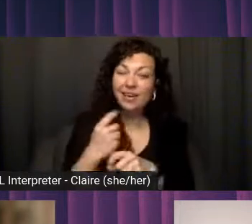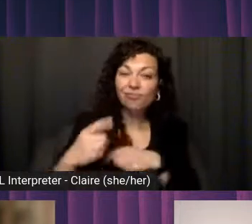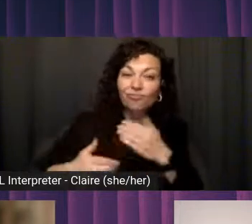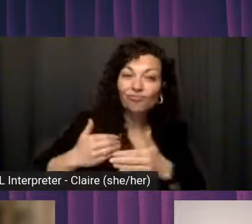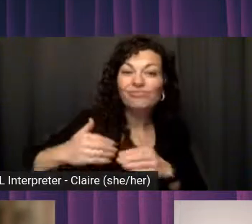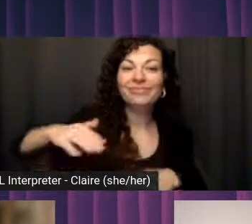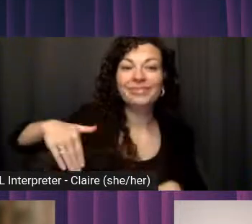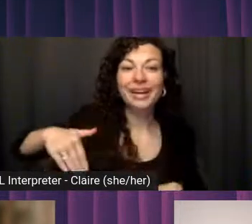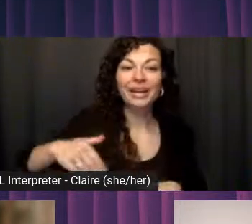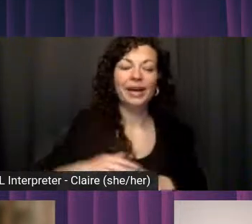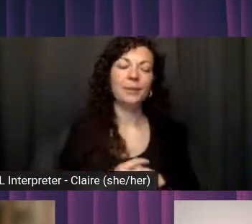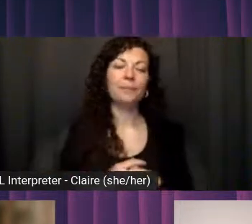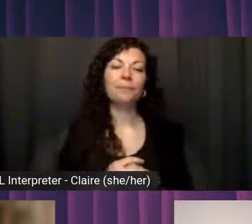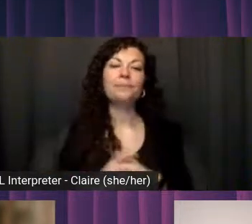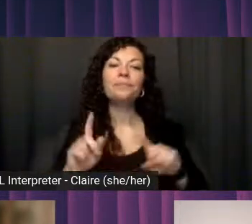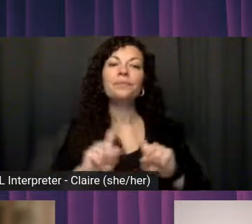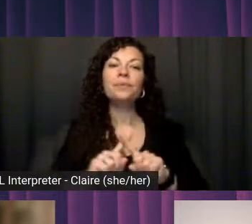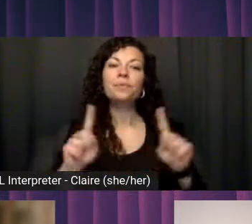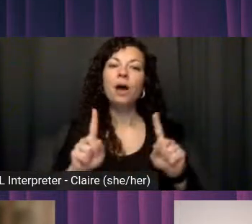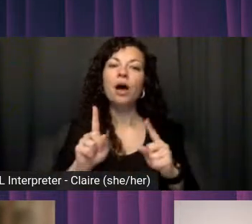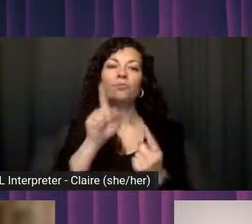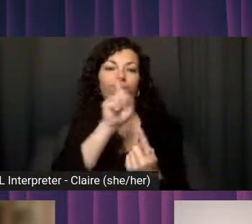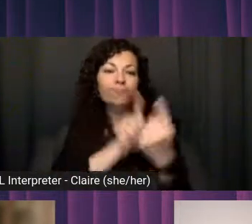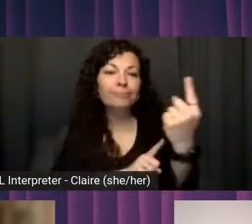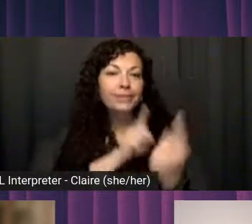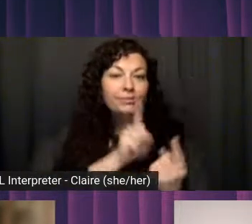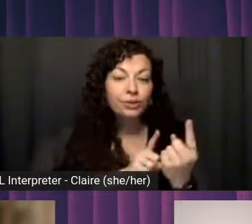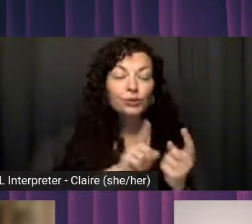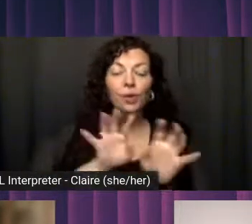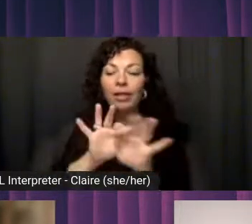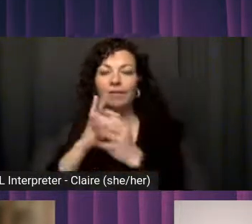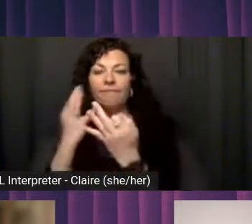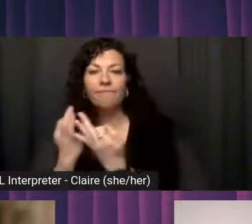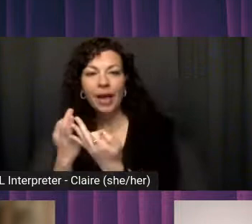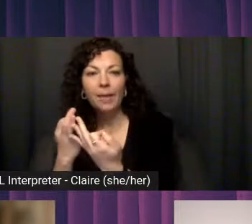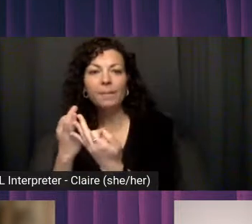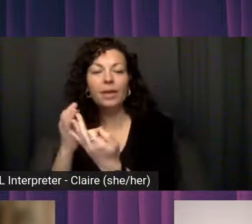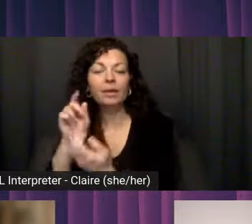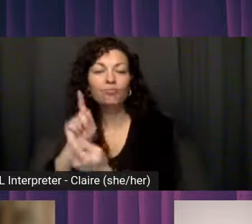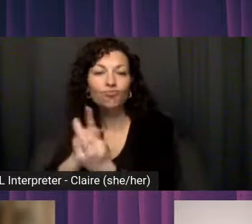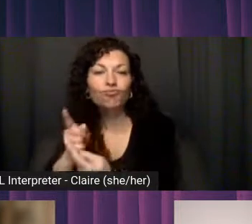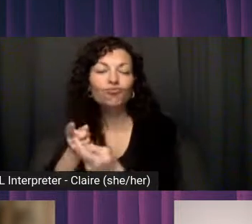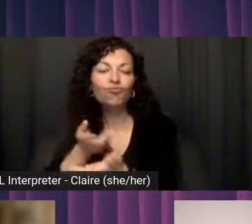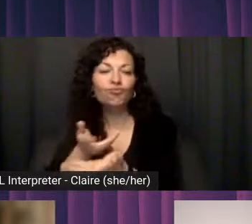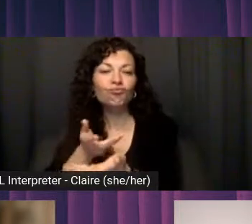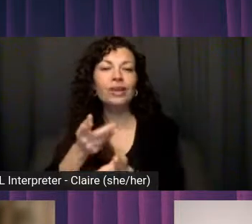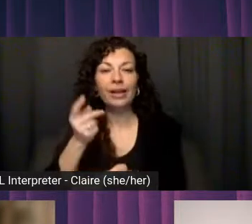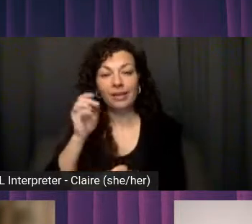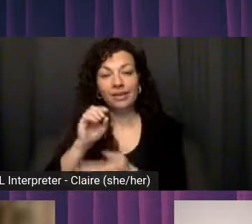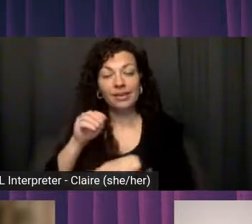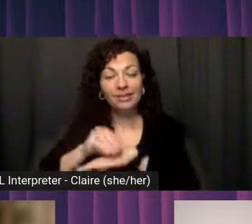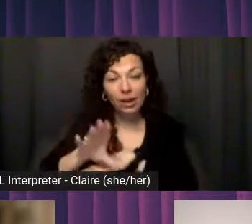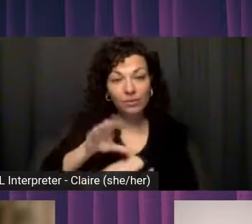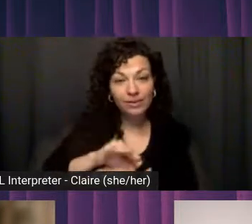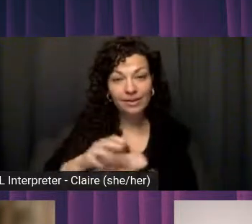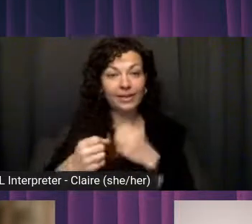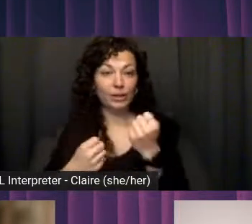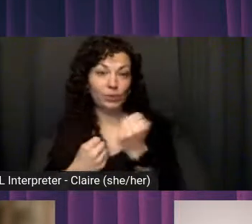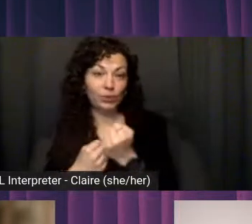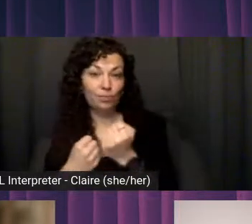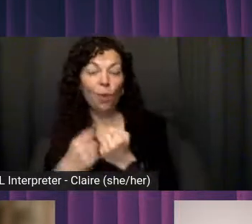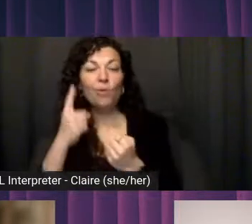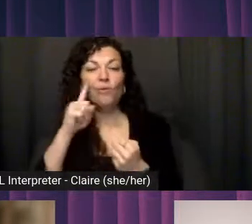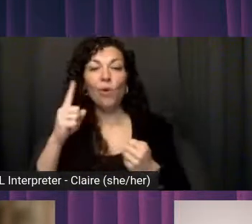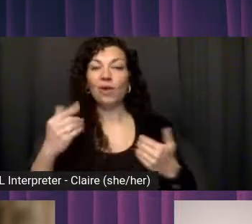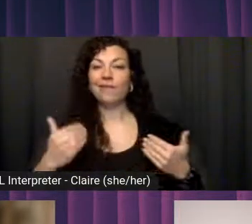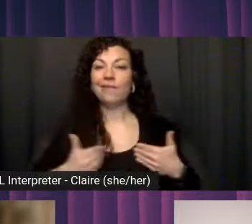group and family mental health counseling and support, as well as psychiatric care and case management for young people through the age of